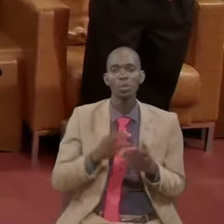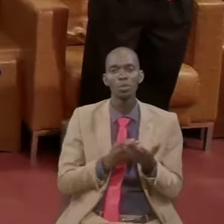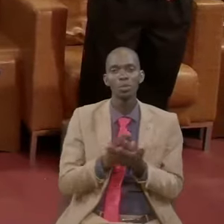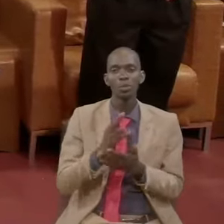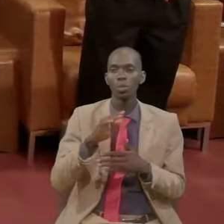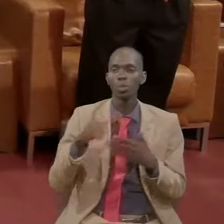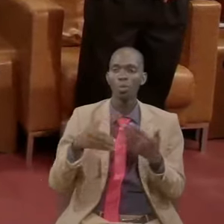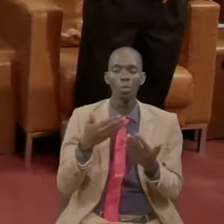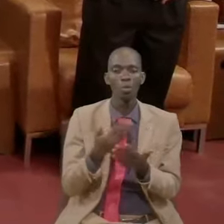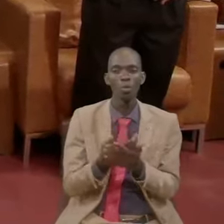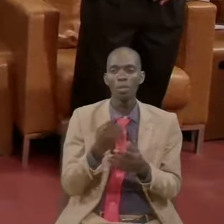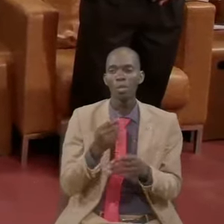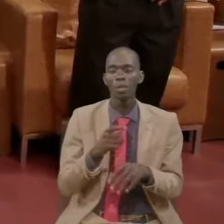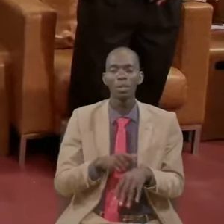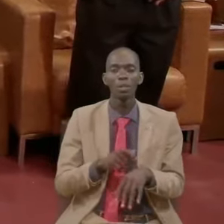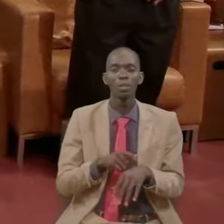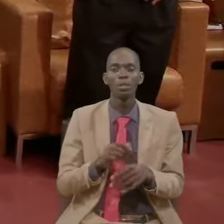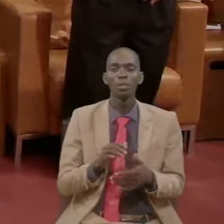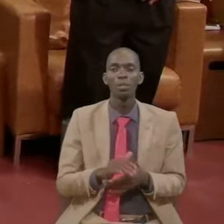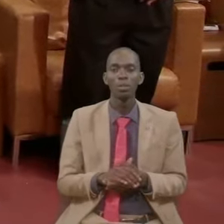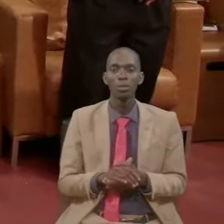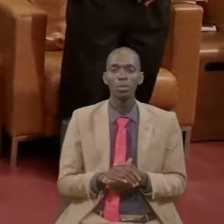time.